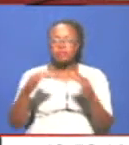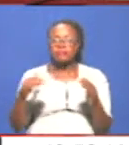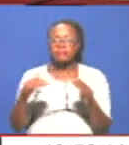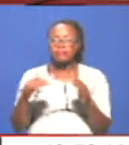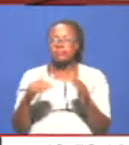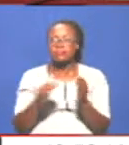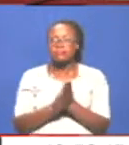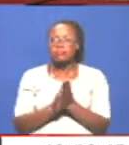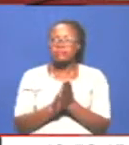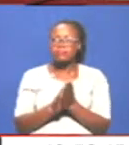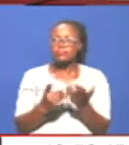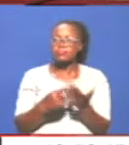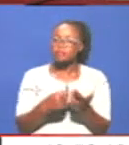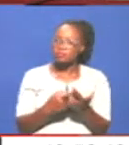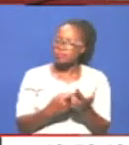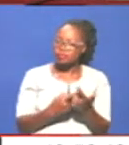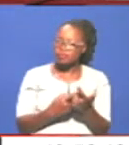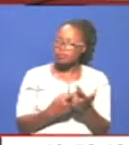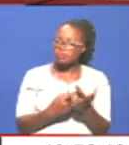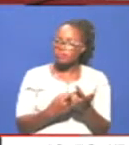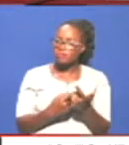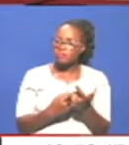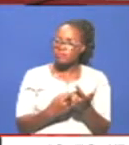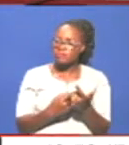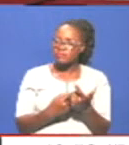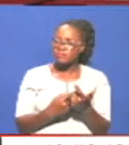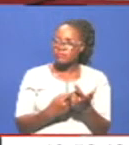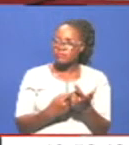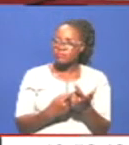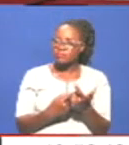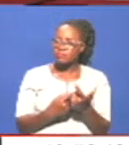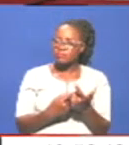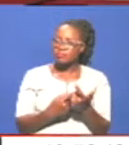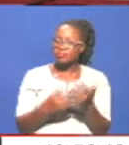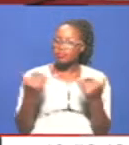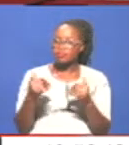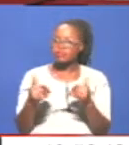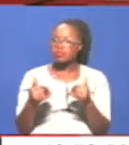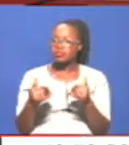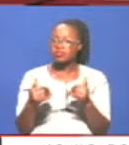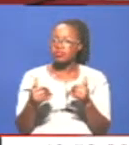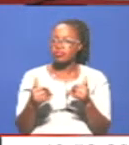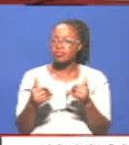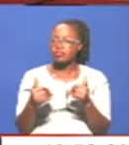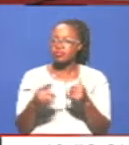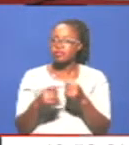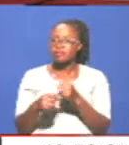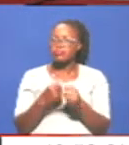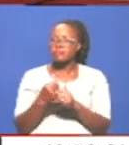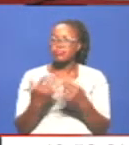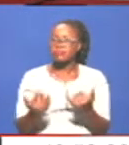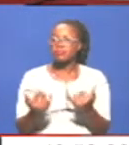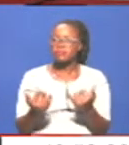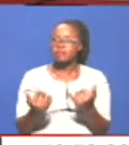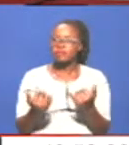ratings. So, okay, like, I've been playing chess for quite a, I mean, 6 years now. It's